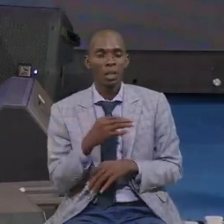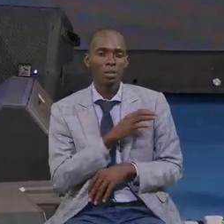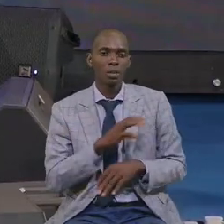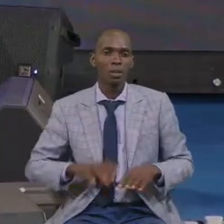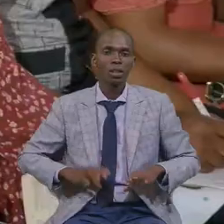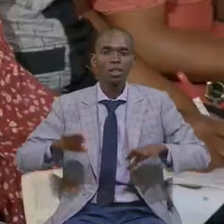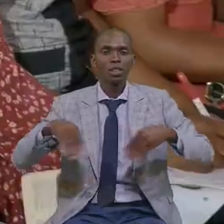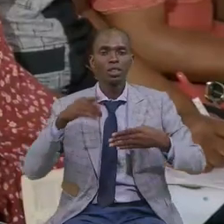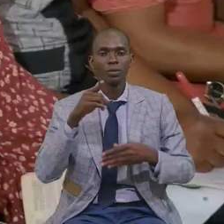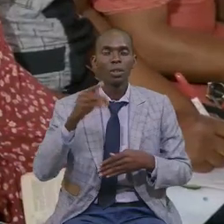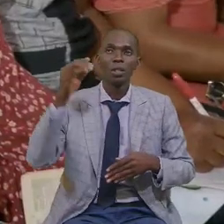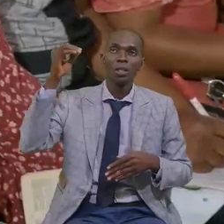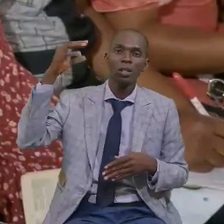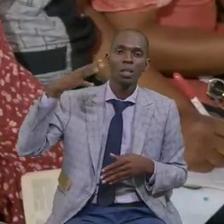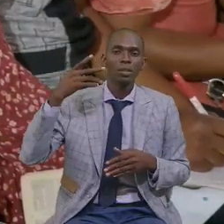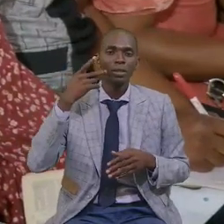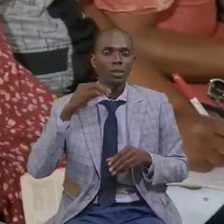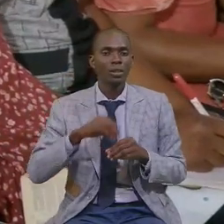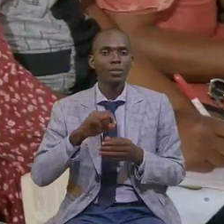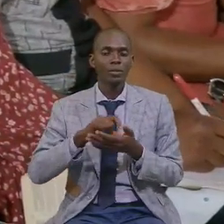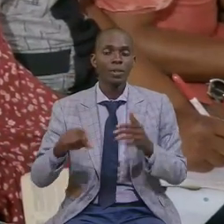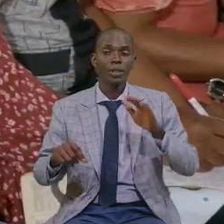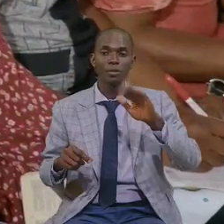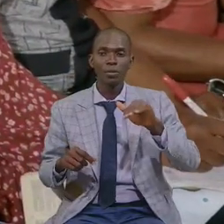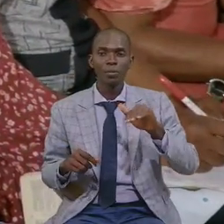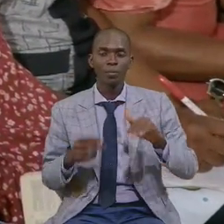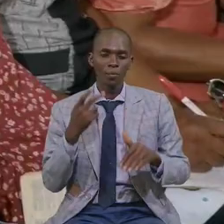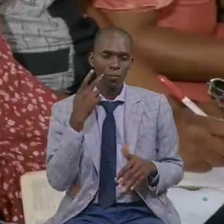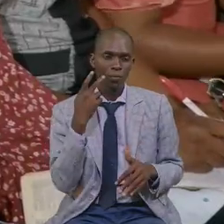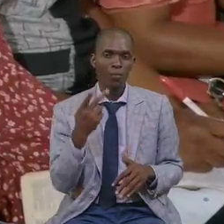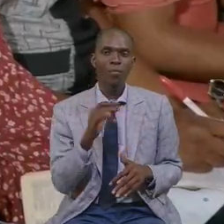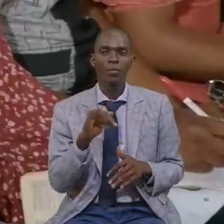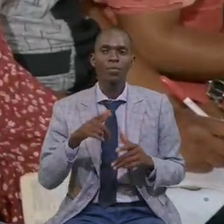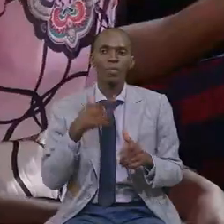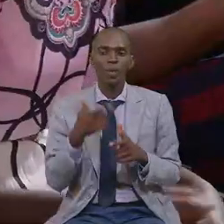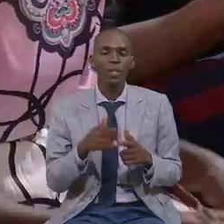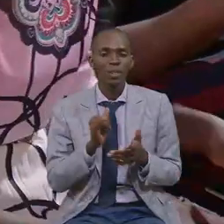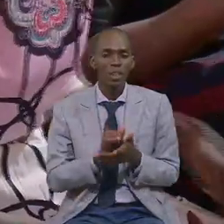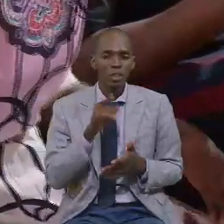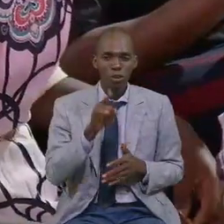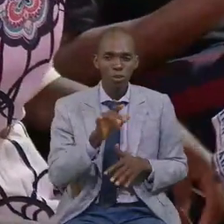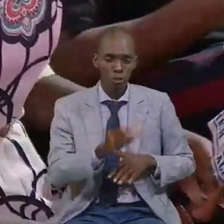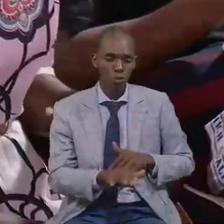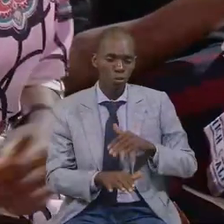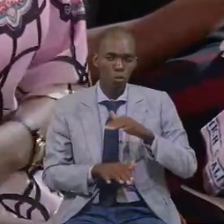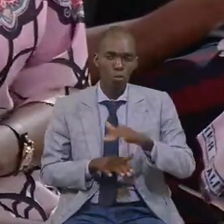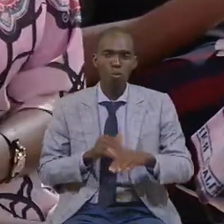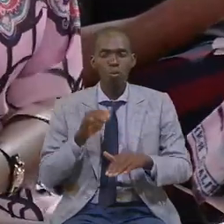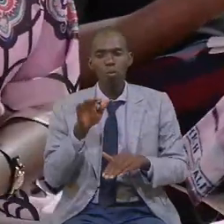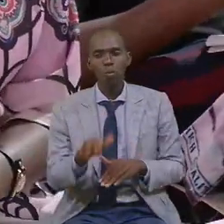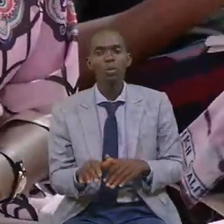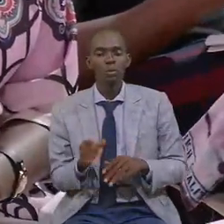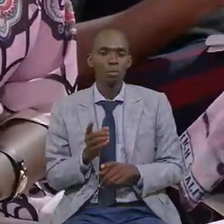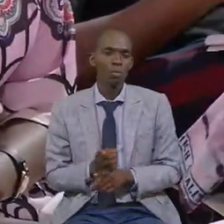verse 15. In verse 15, it says, see then that ye walk circumspectly. After